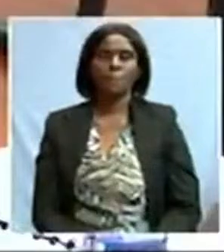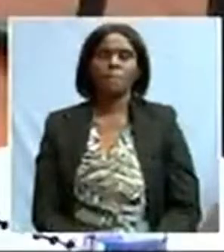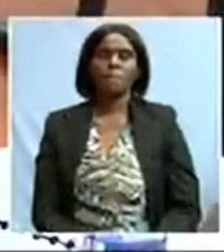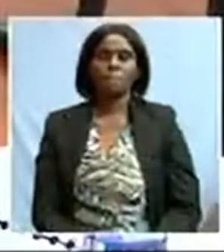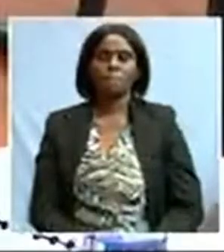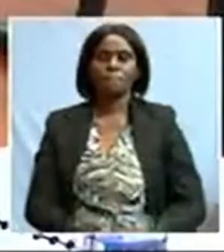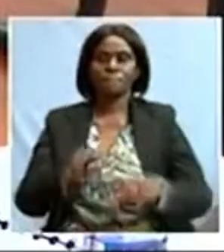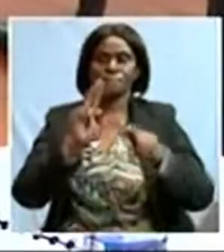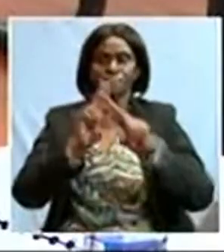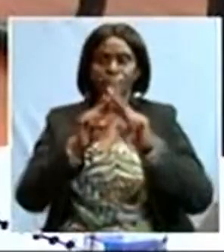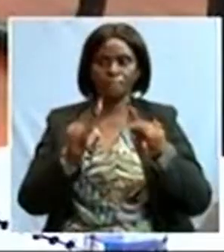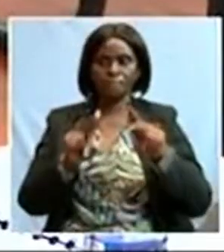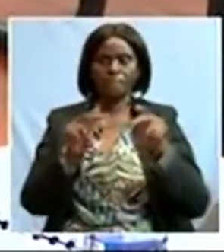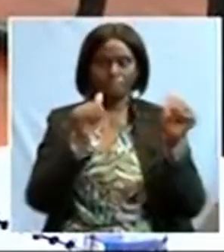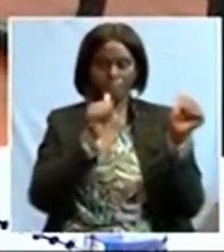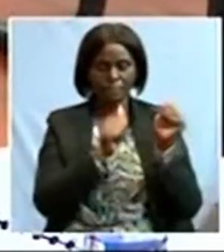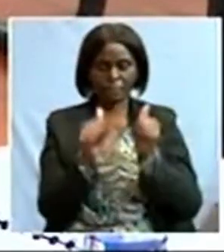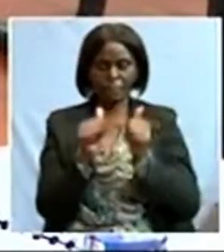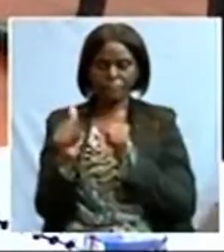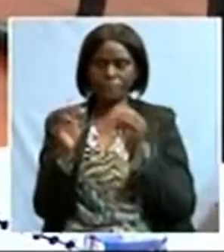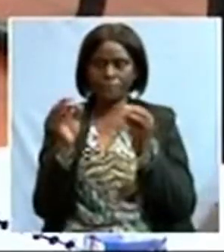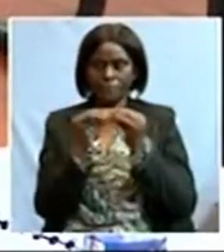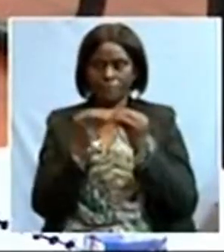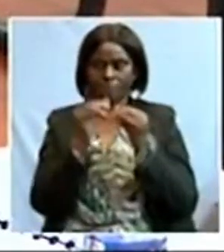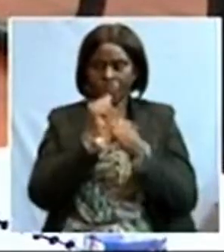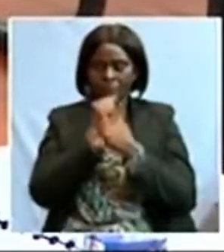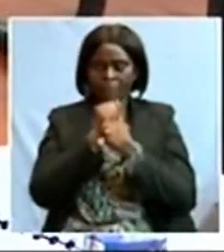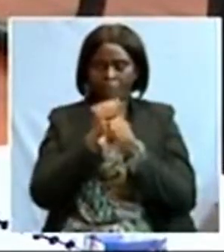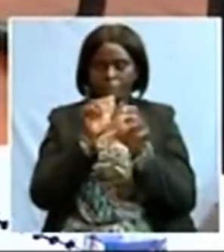Chair, the activity was done in